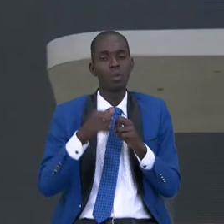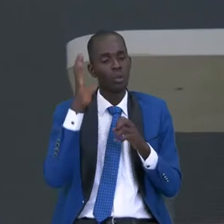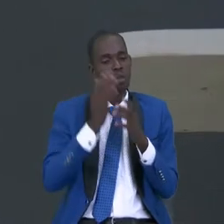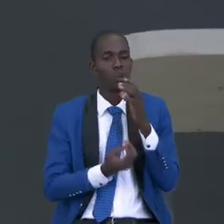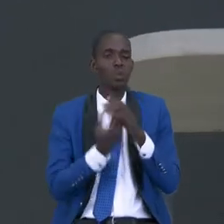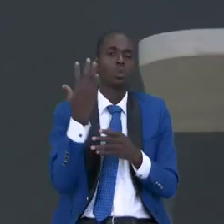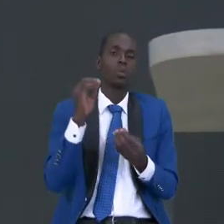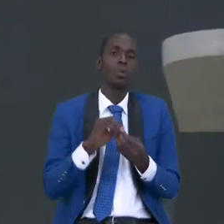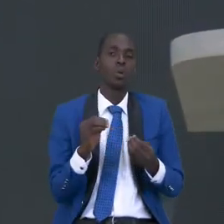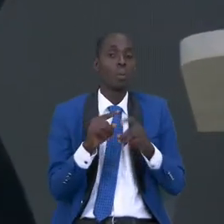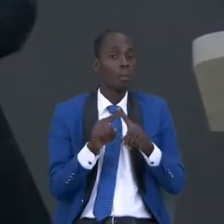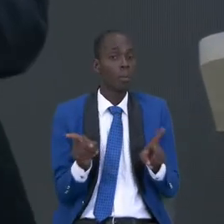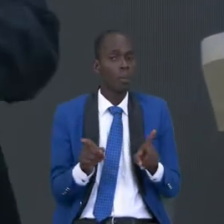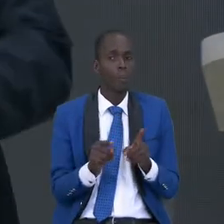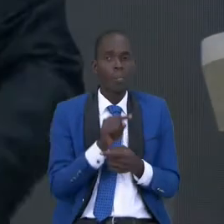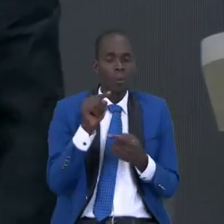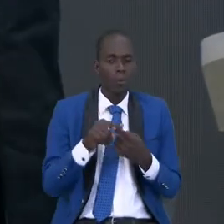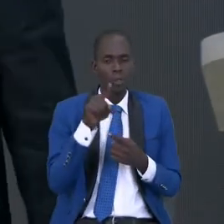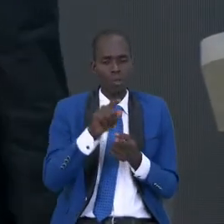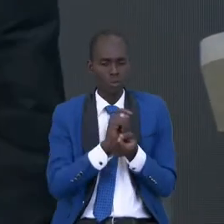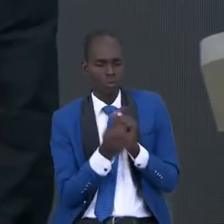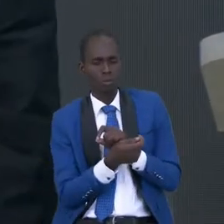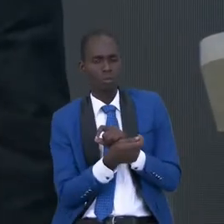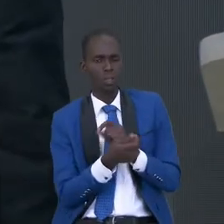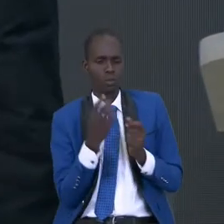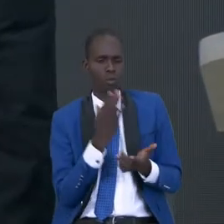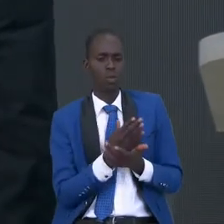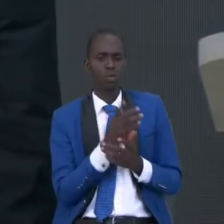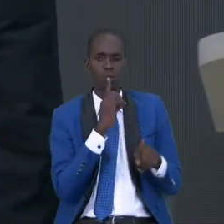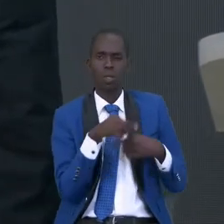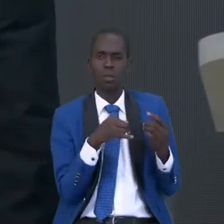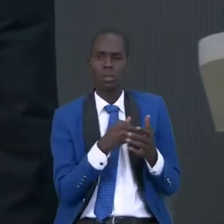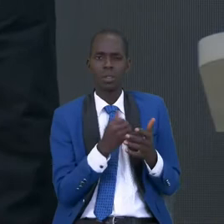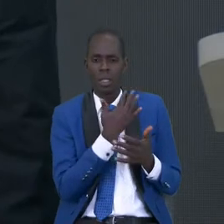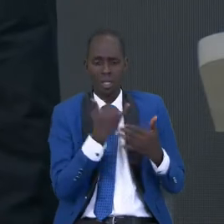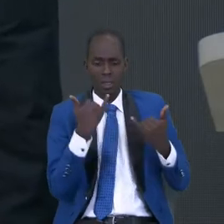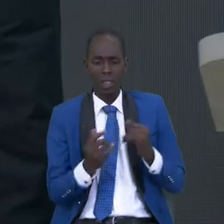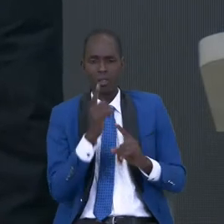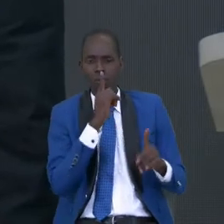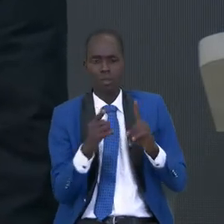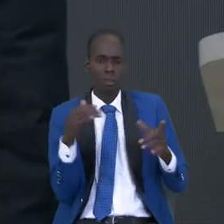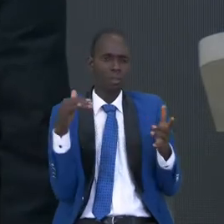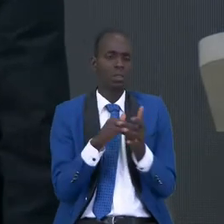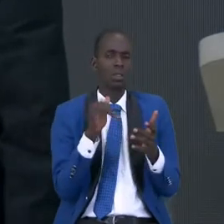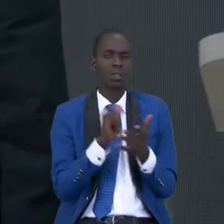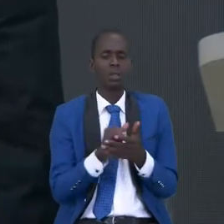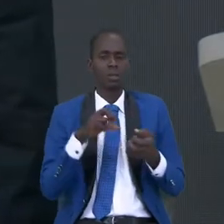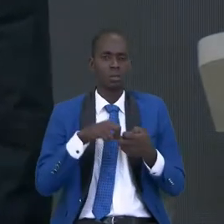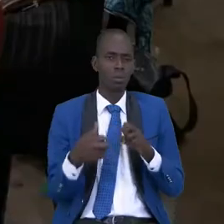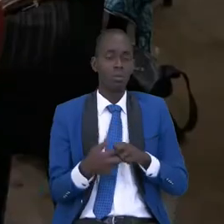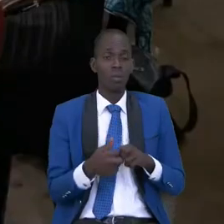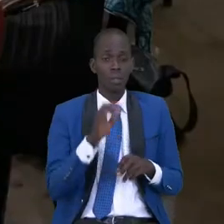expanding. But when you change and turn around and say, mountain, I've been talking about you, I want to talk to